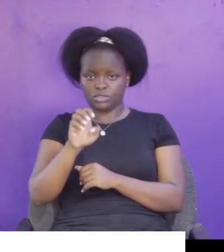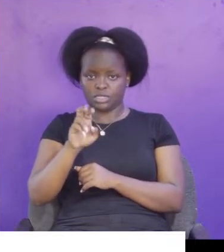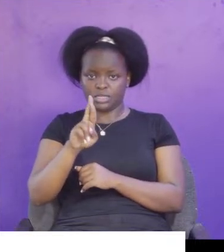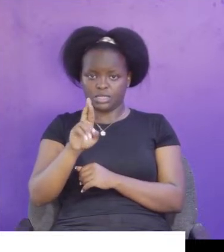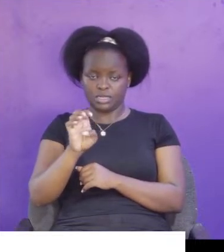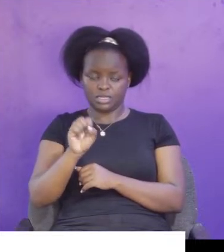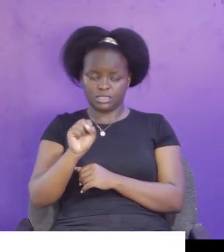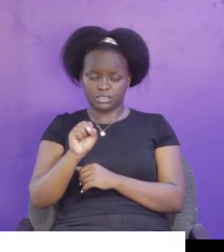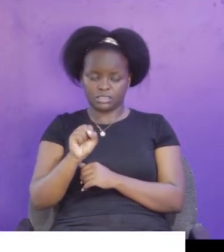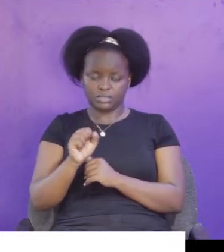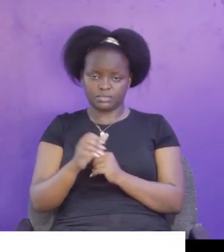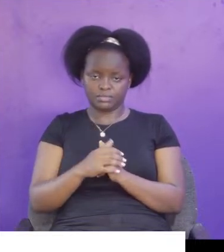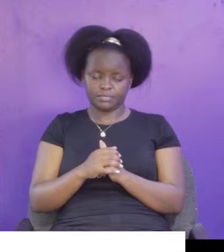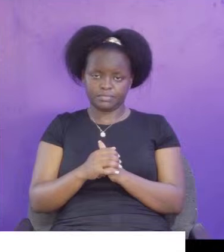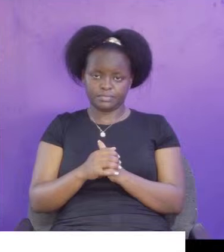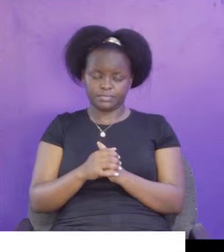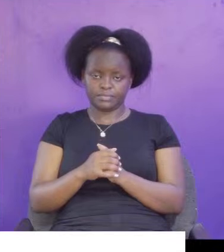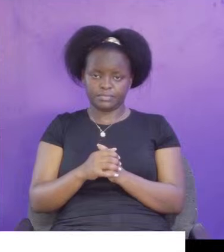the